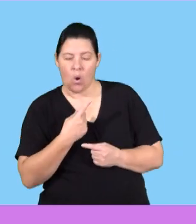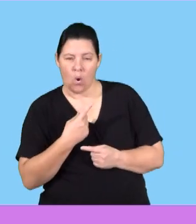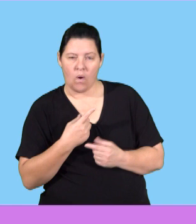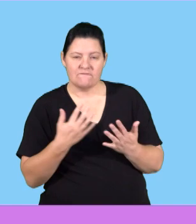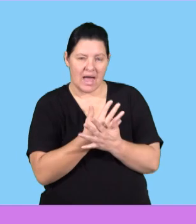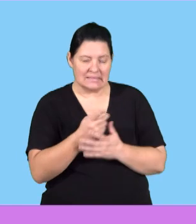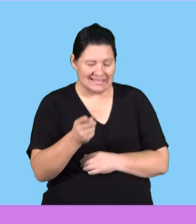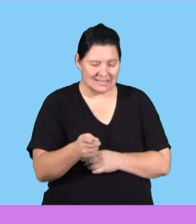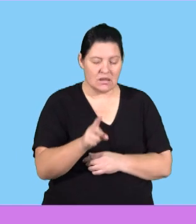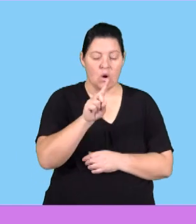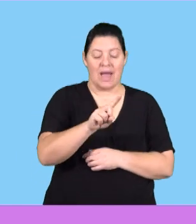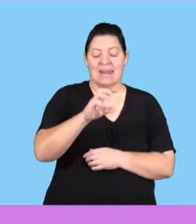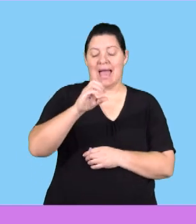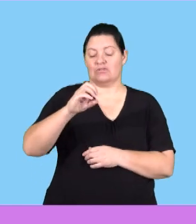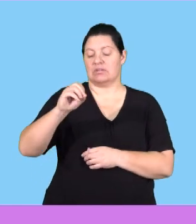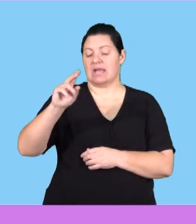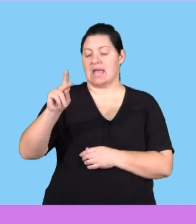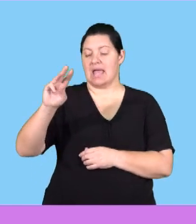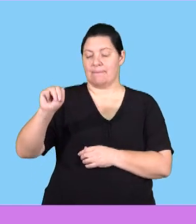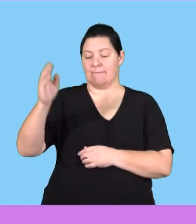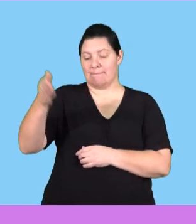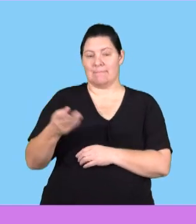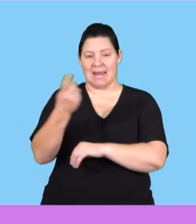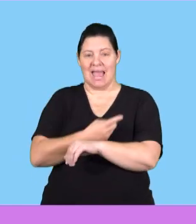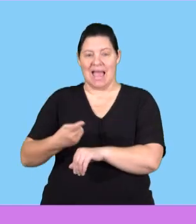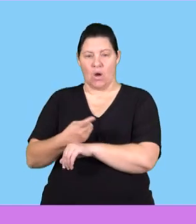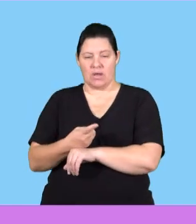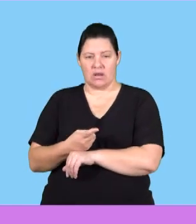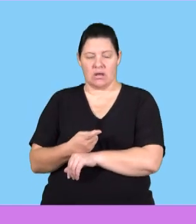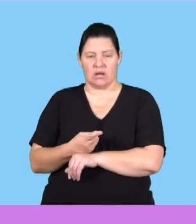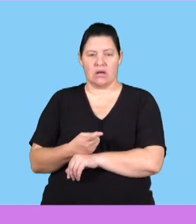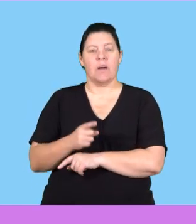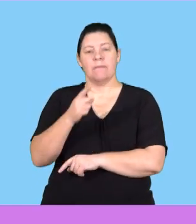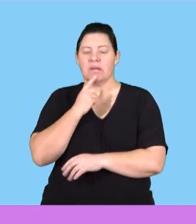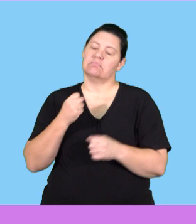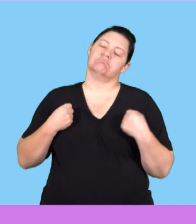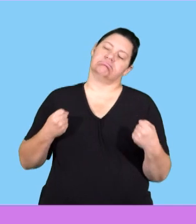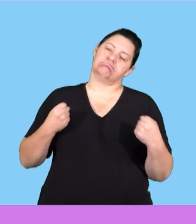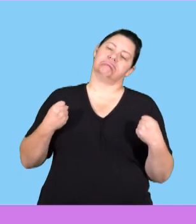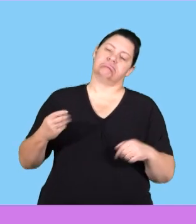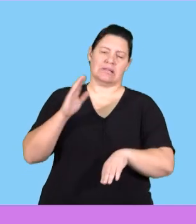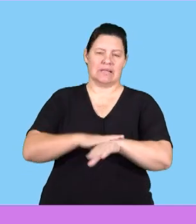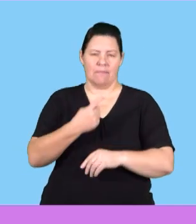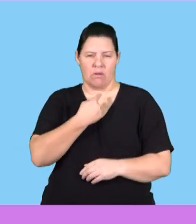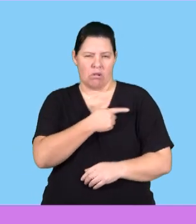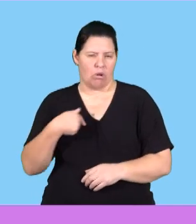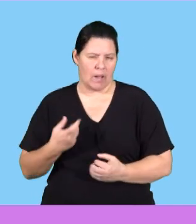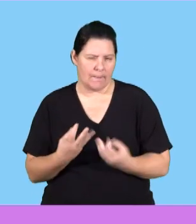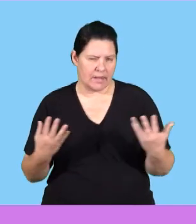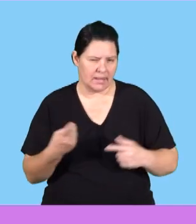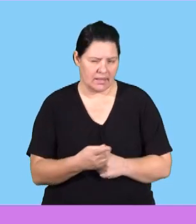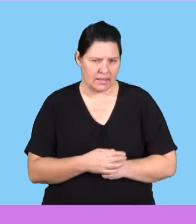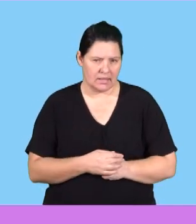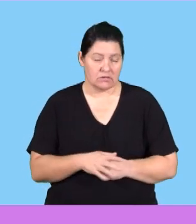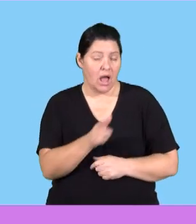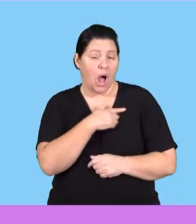is 100 kilometers per hour. How long did she travel? Now, when the question